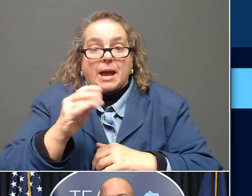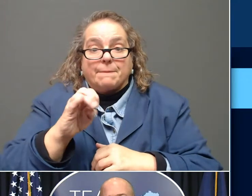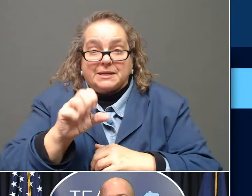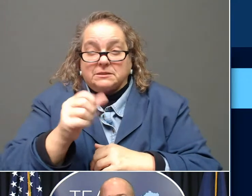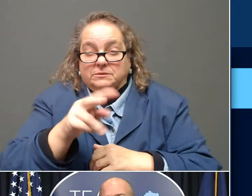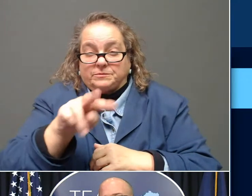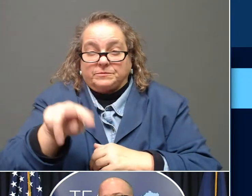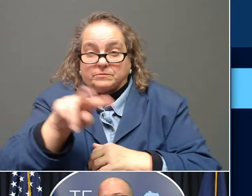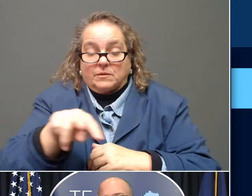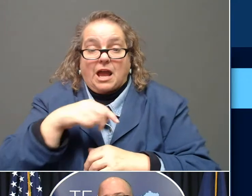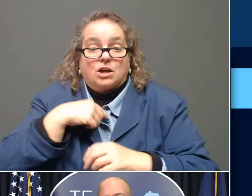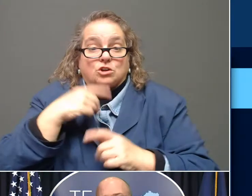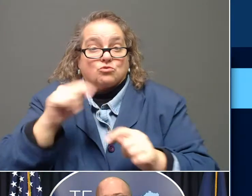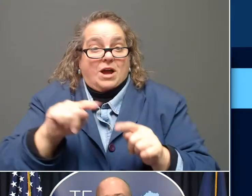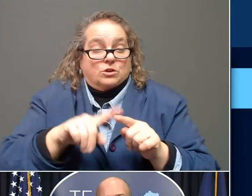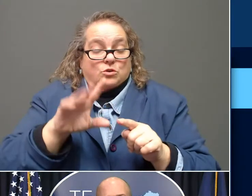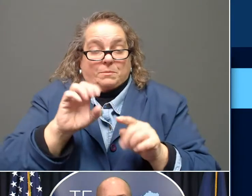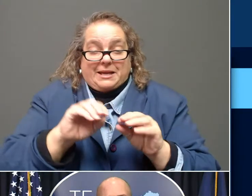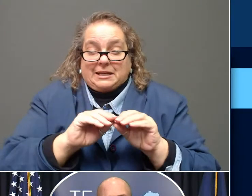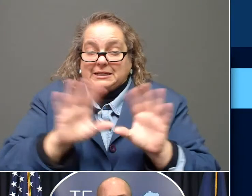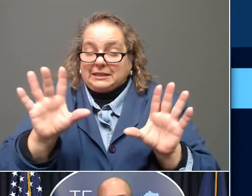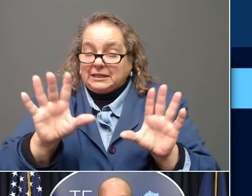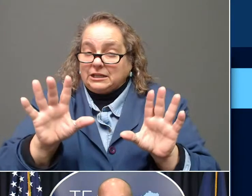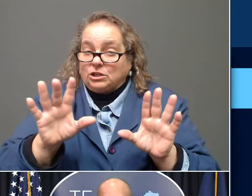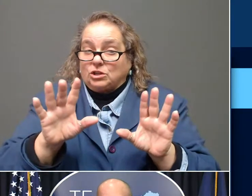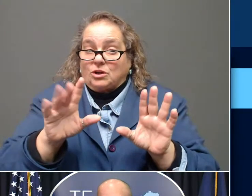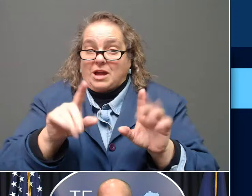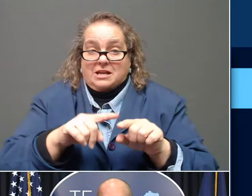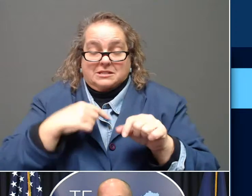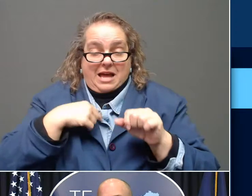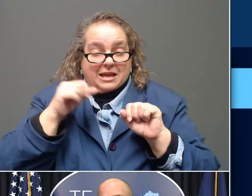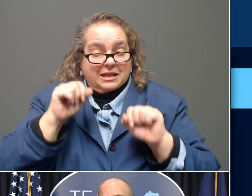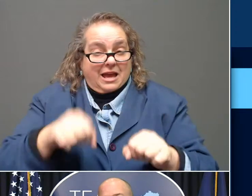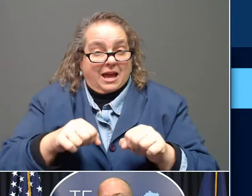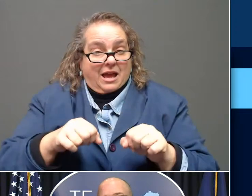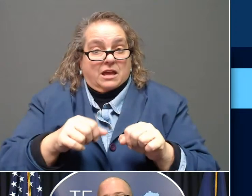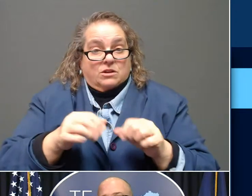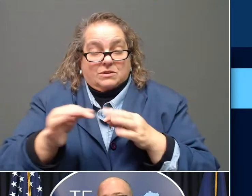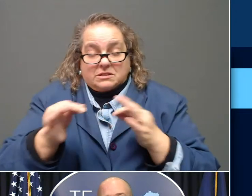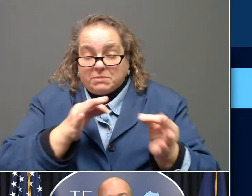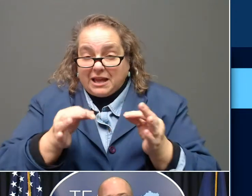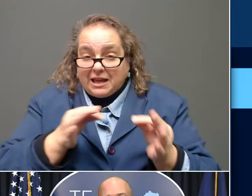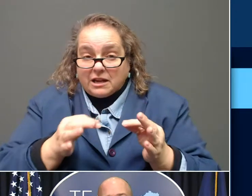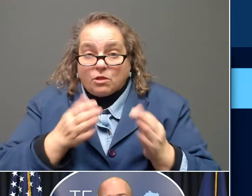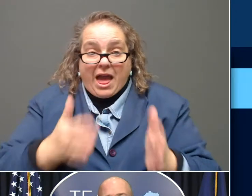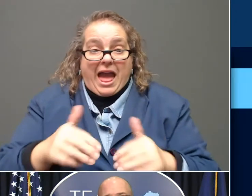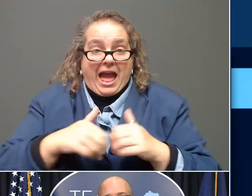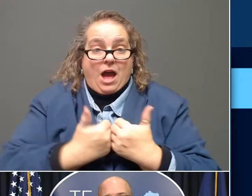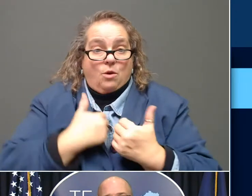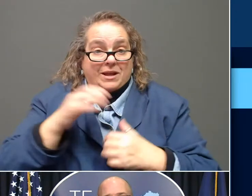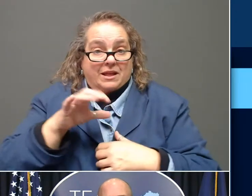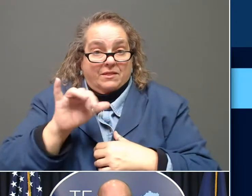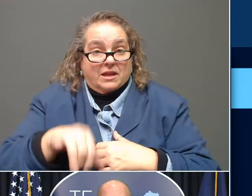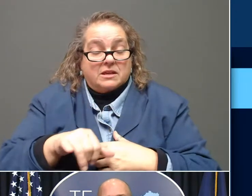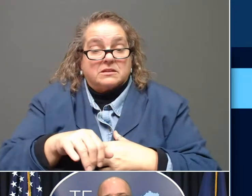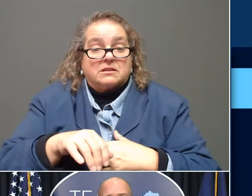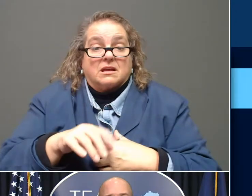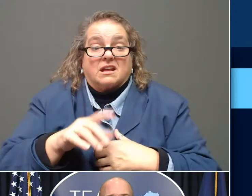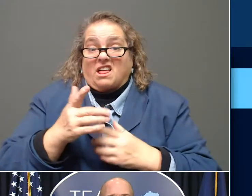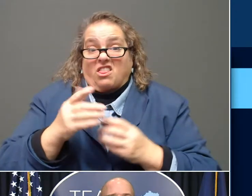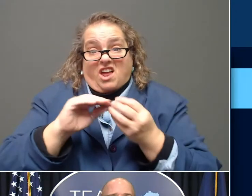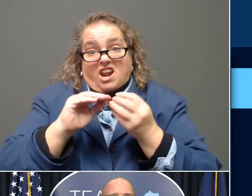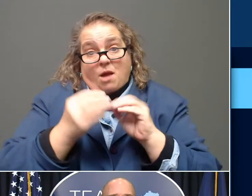for a 3-week period for February 8th, February 15, and February 22. they are going to receive a stable supply